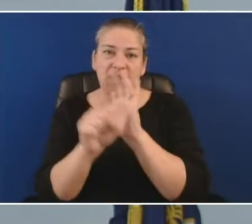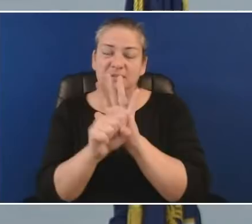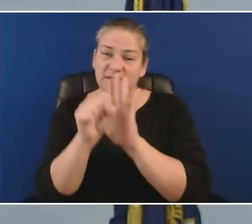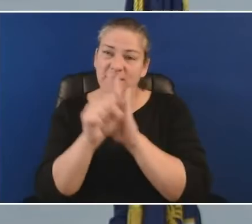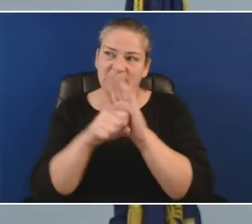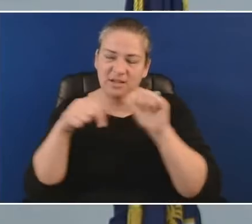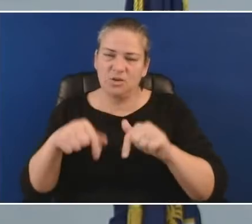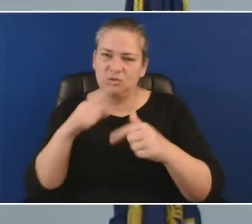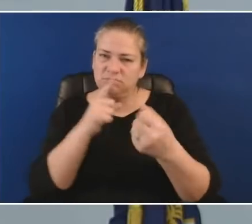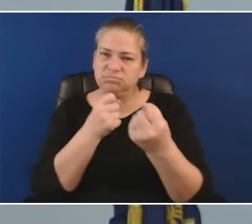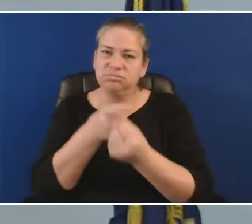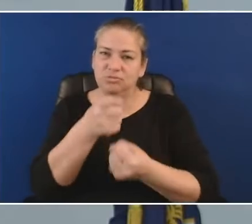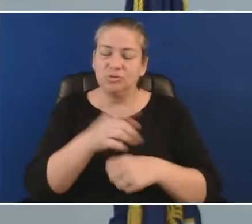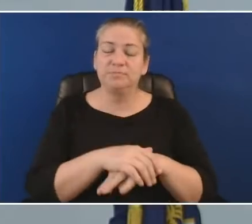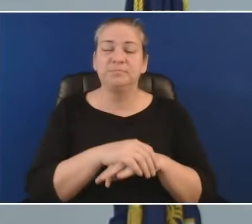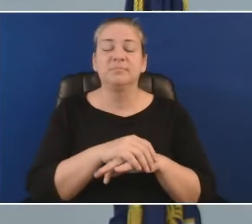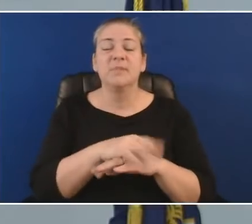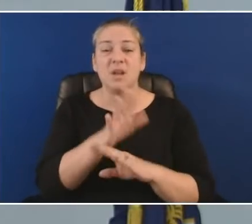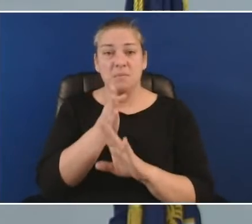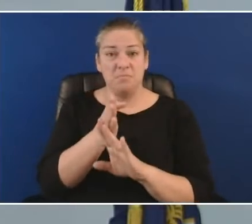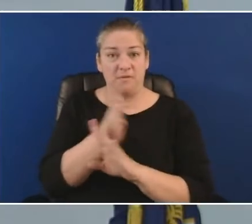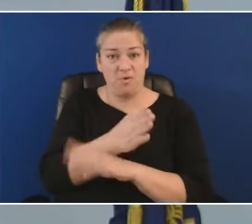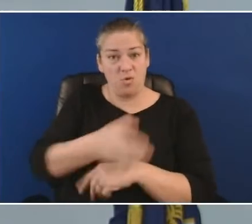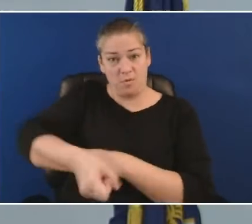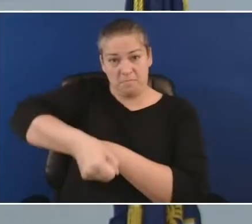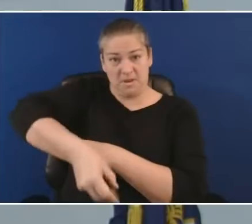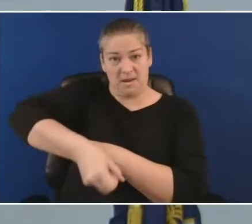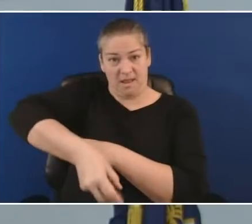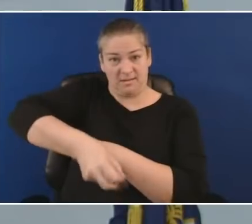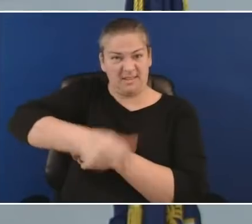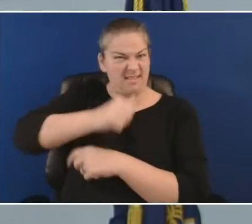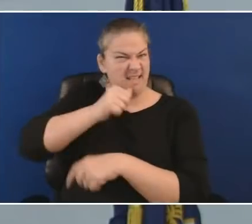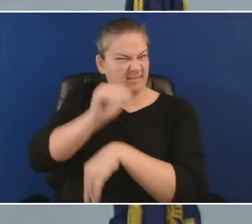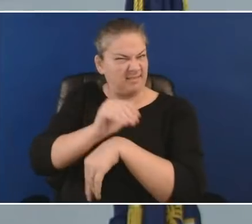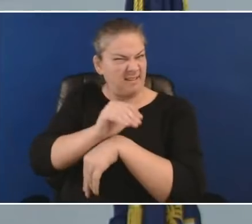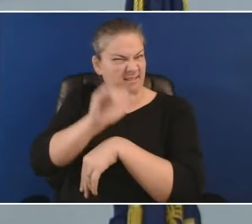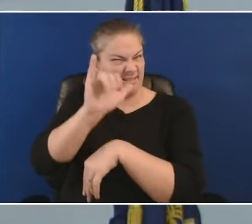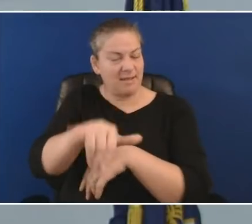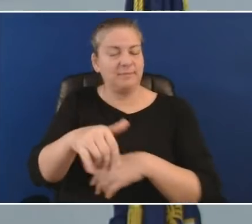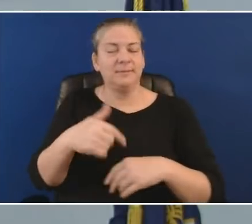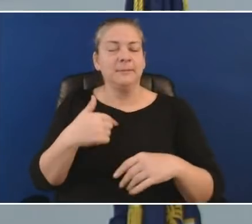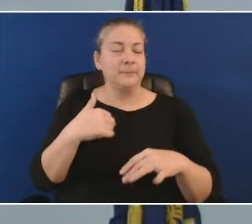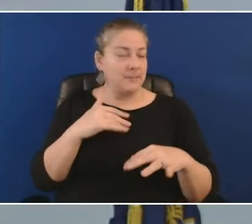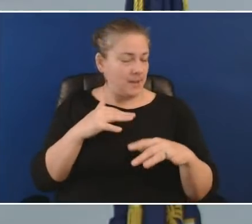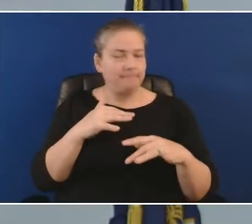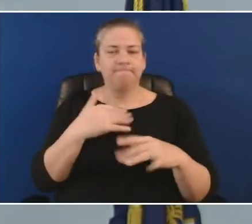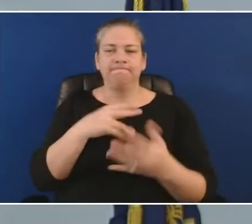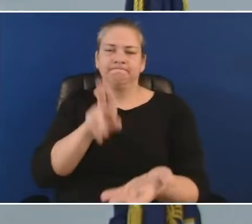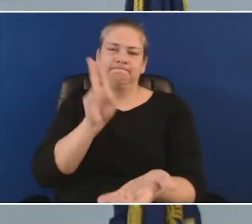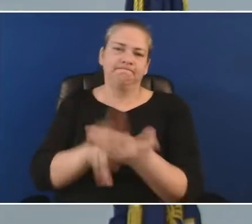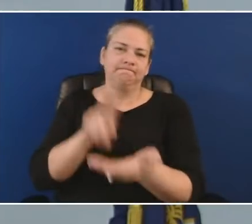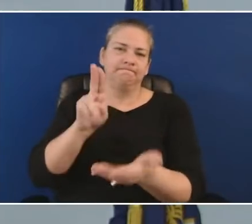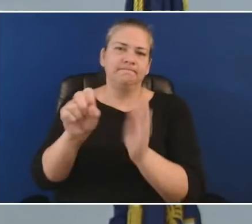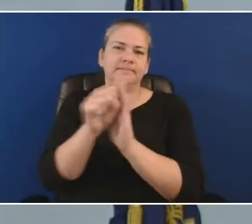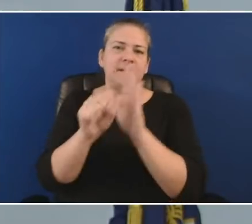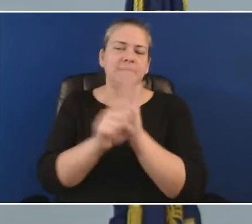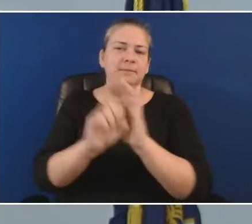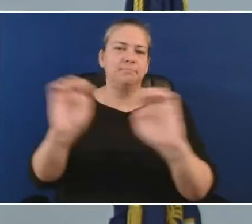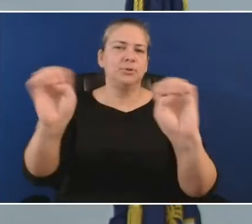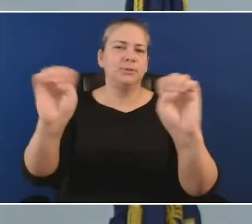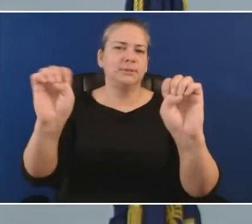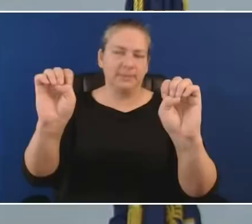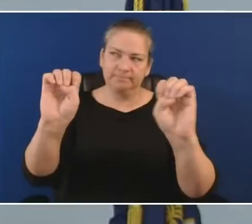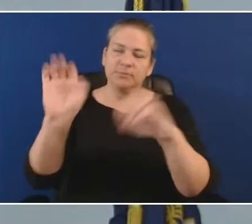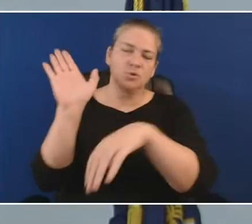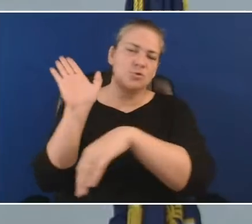midnight last night that I signed a state of emergency that allowed us to call up the National Guard,